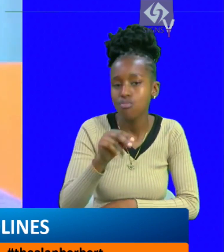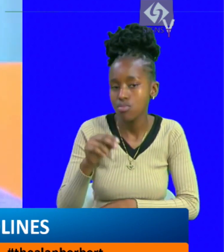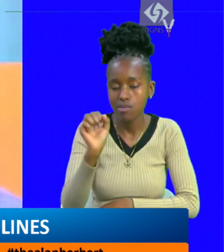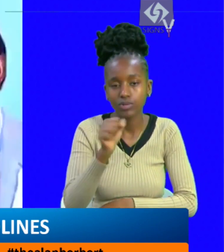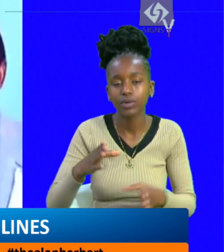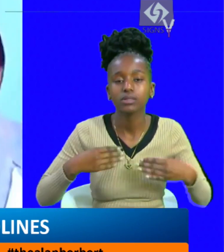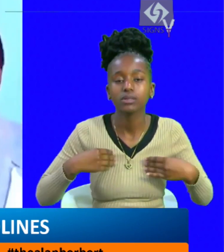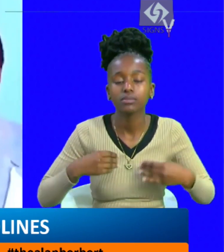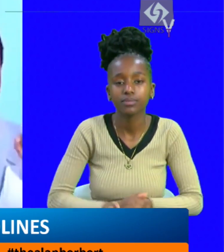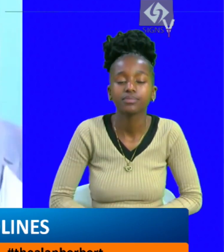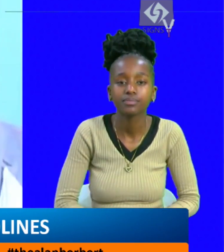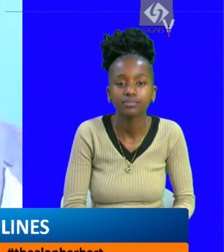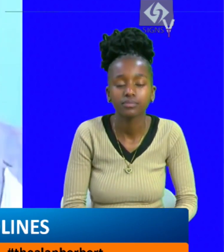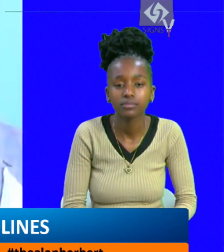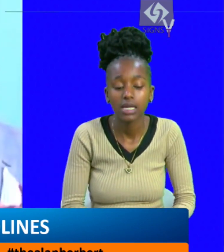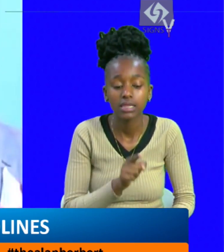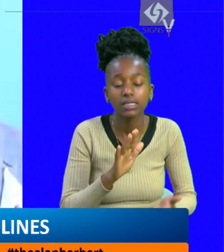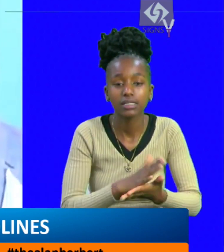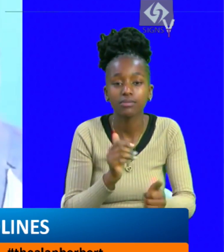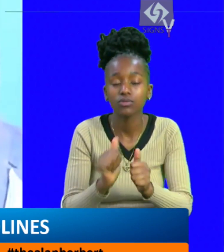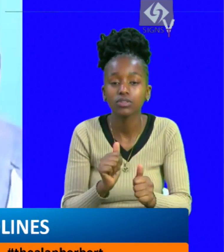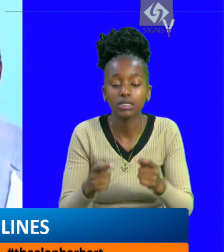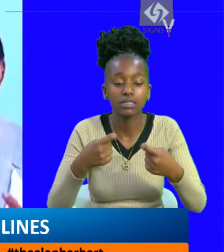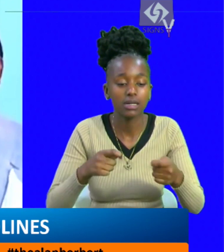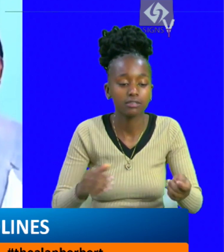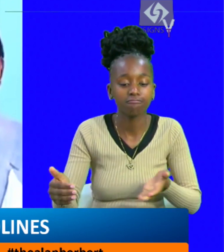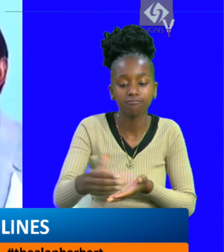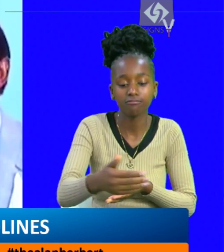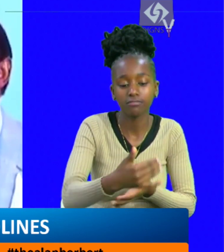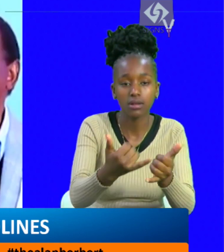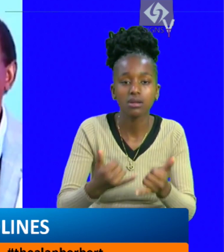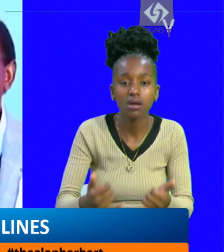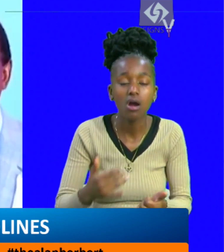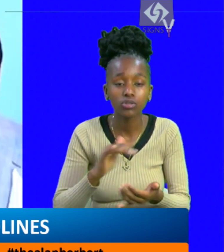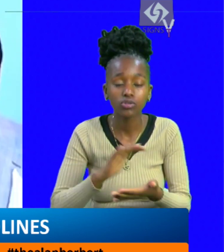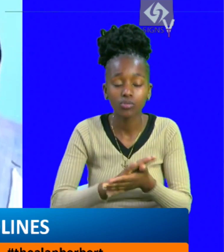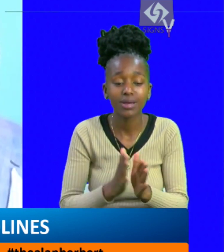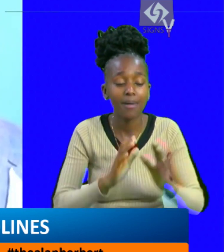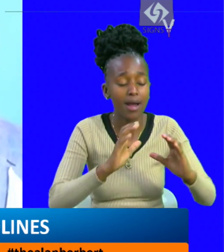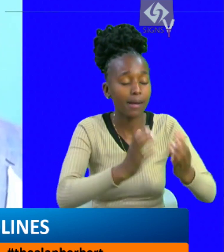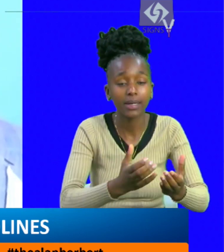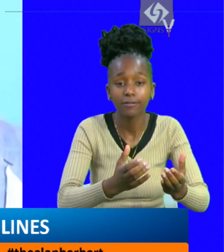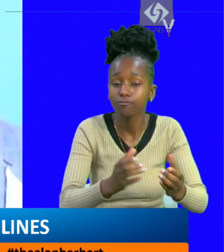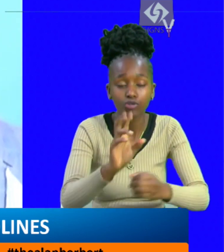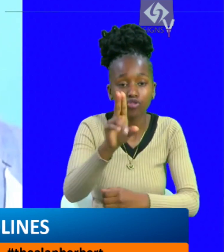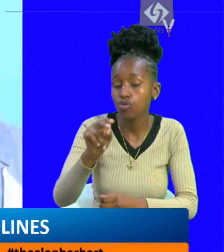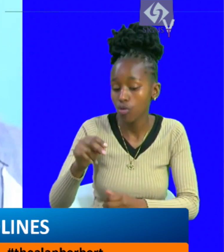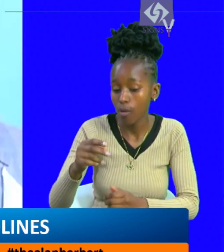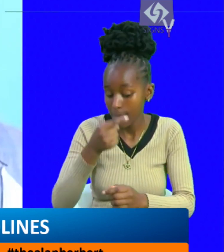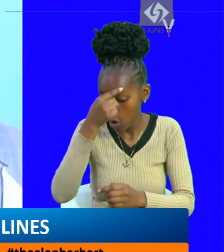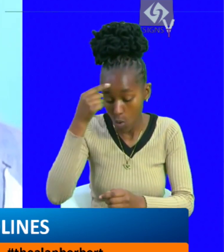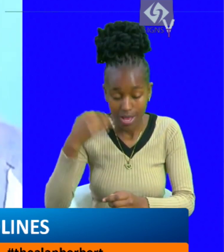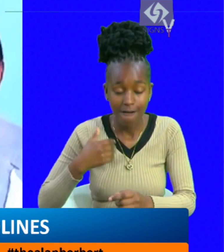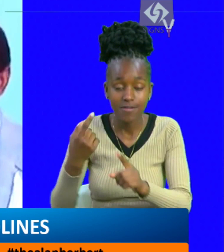company. A company. And you have to buy your shares. This is where Wakenya